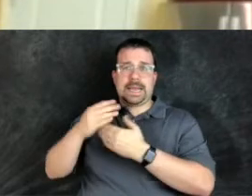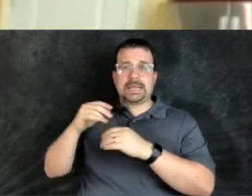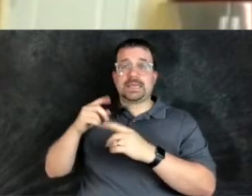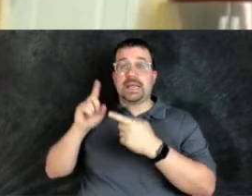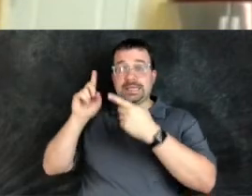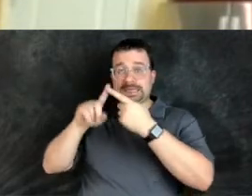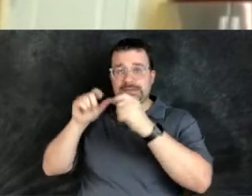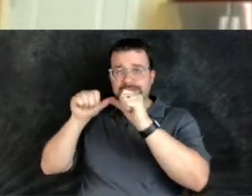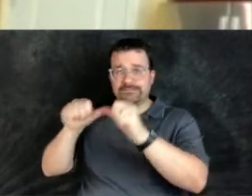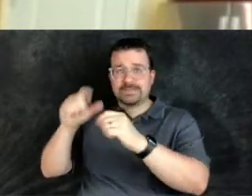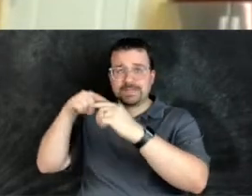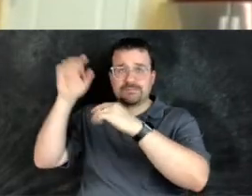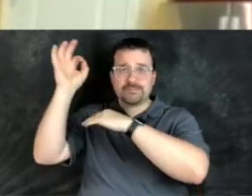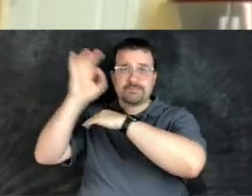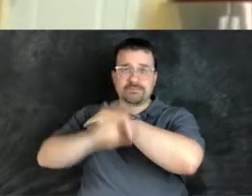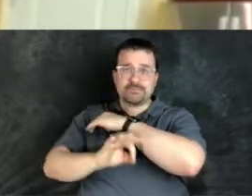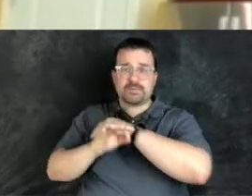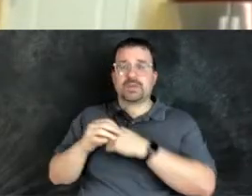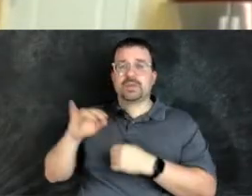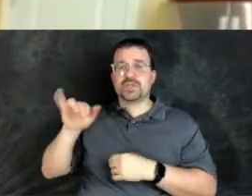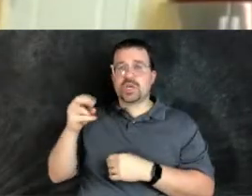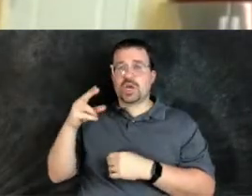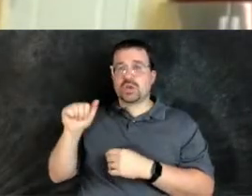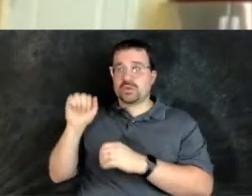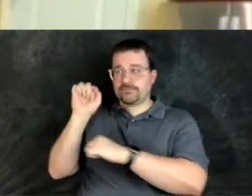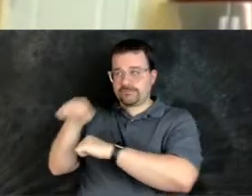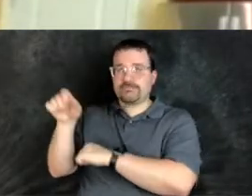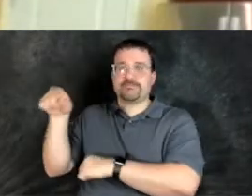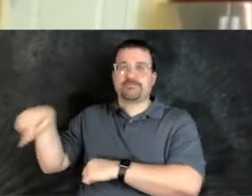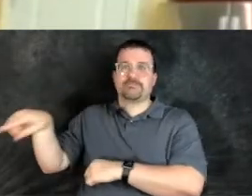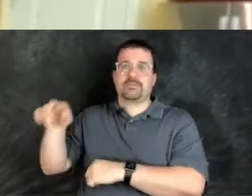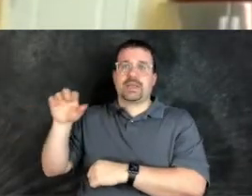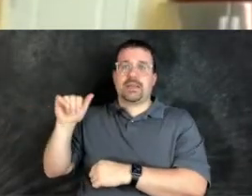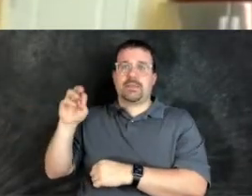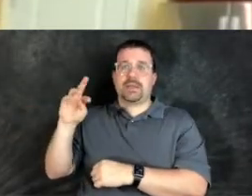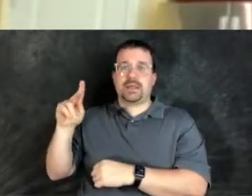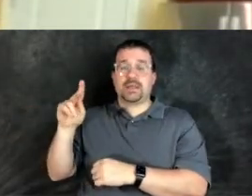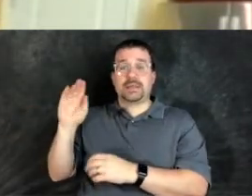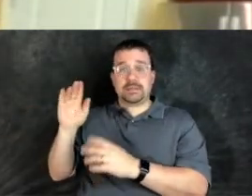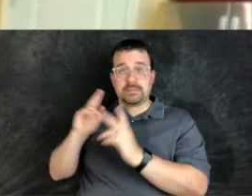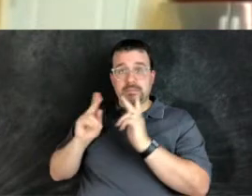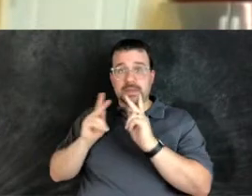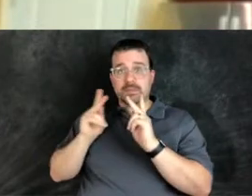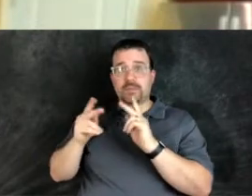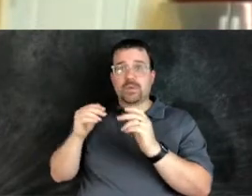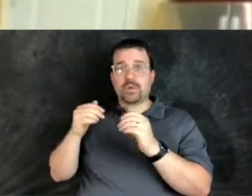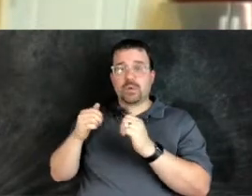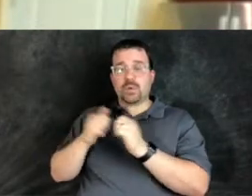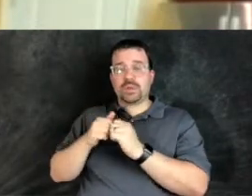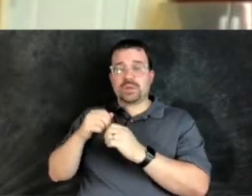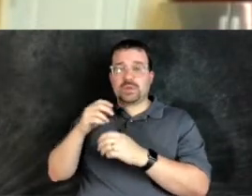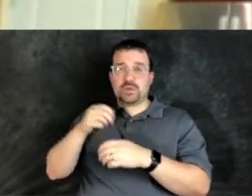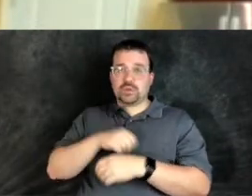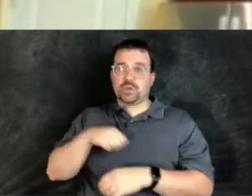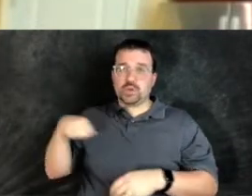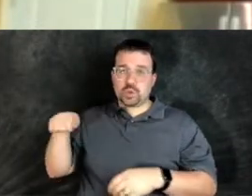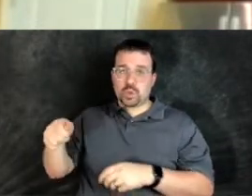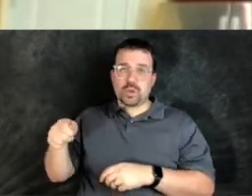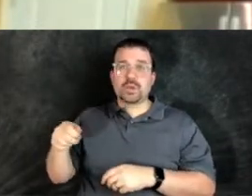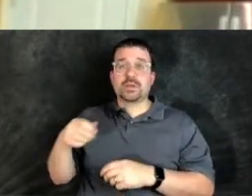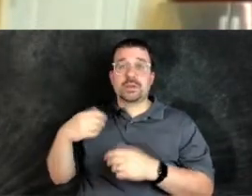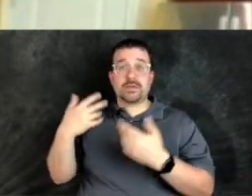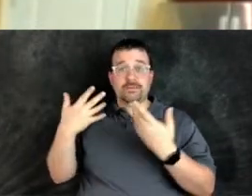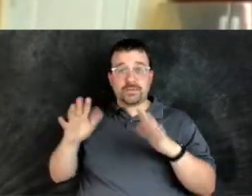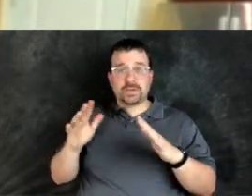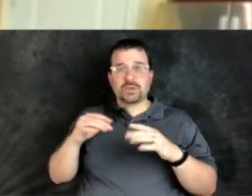set. And Joshua defeated Amalek and his people with the sword. Then the Lord